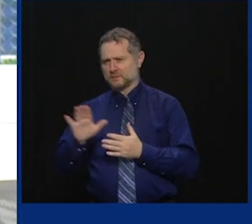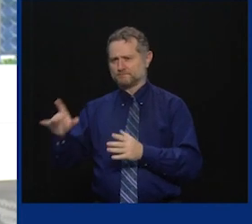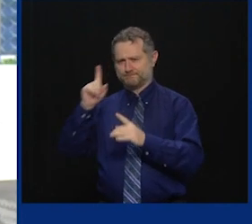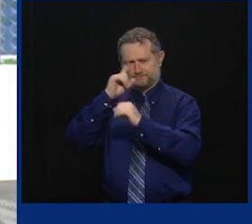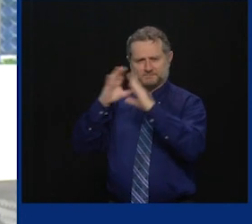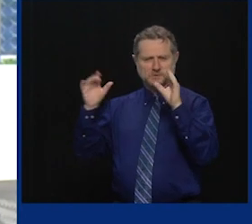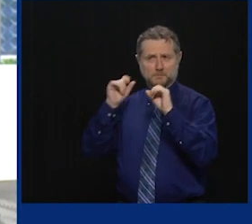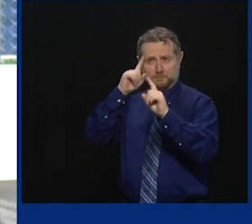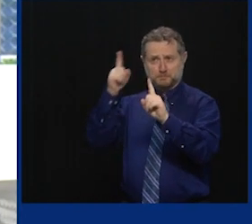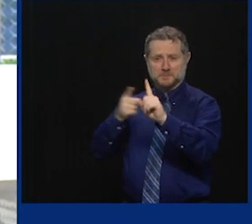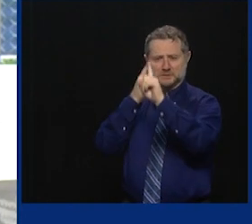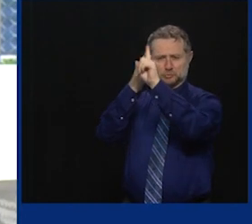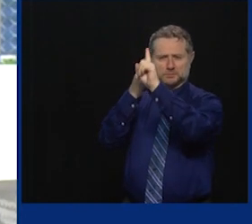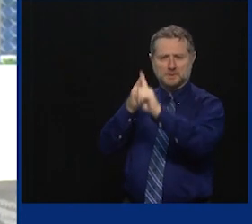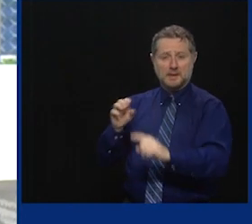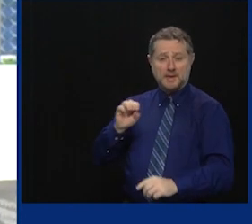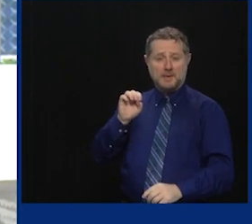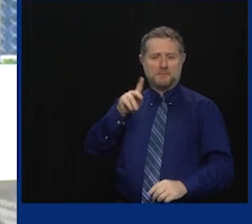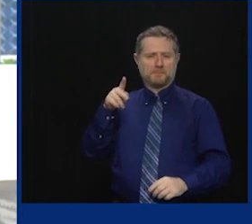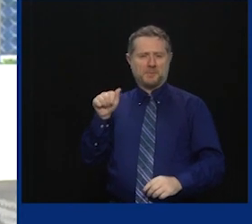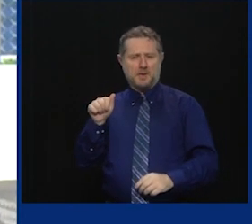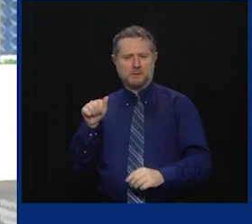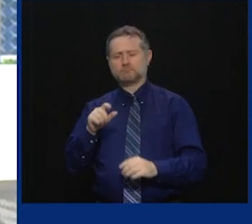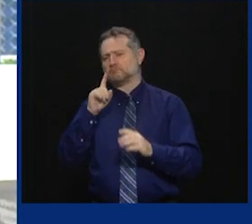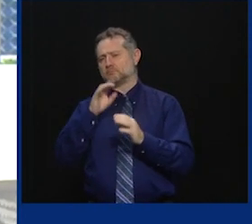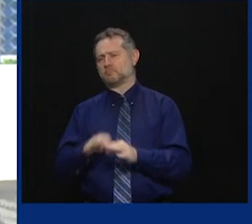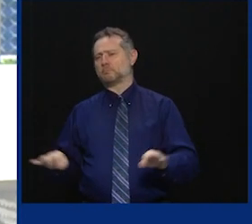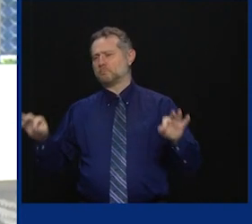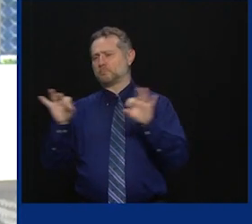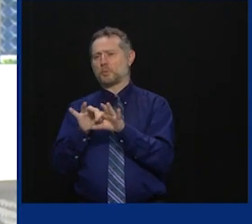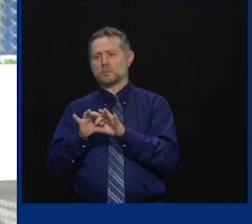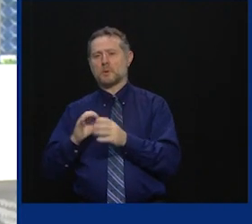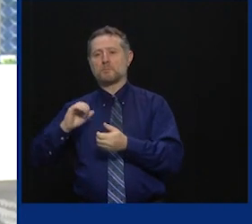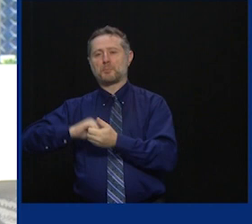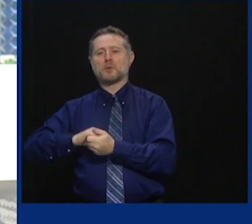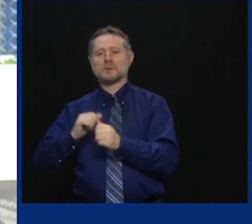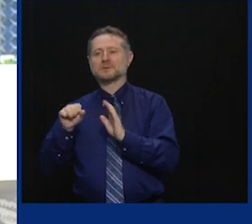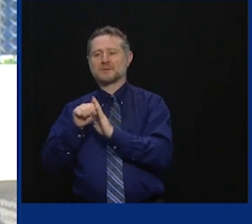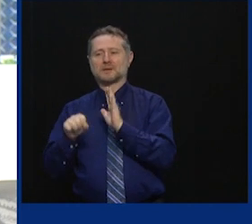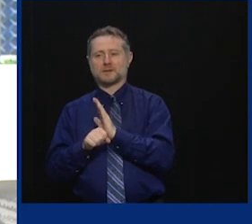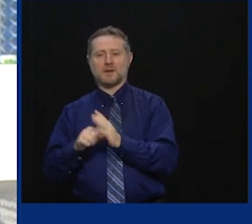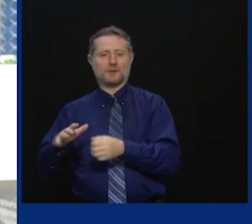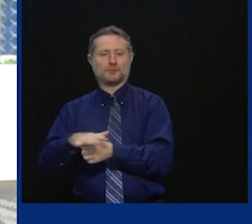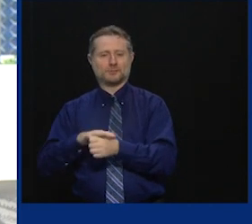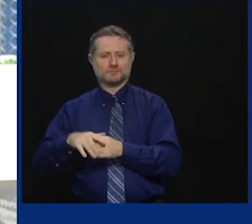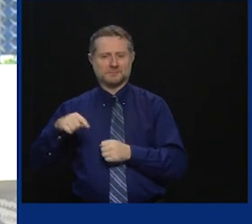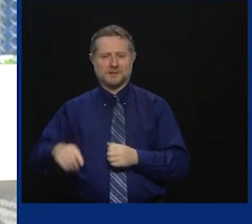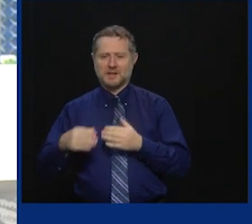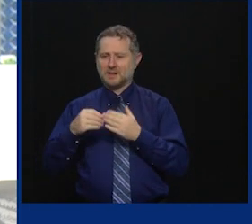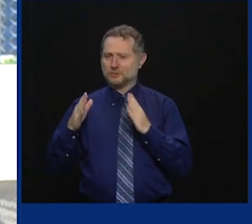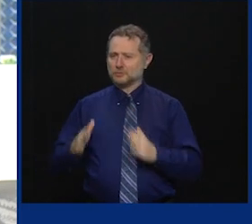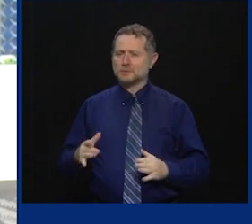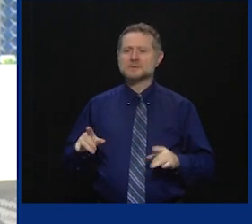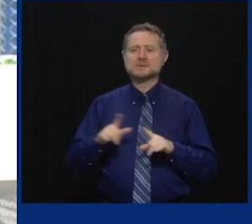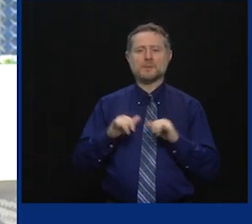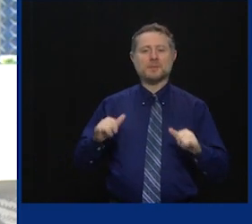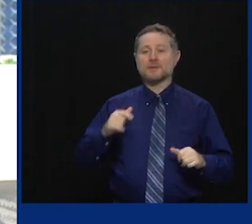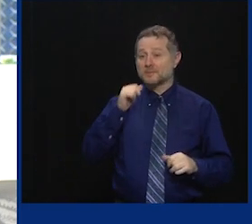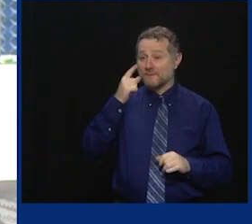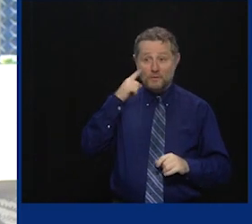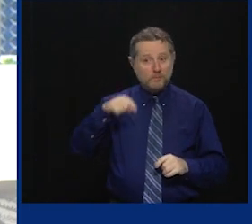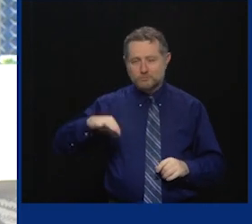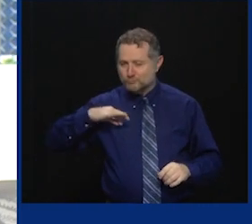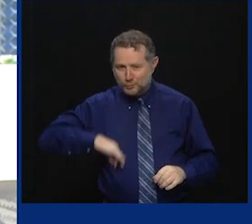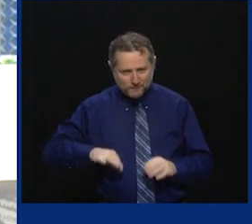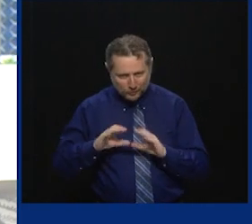importance of the EPA and its partnerships with state and local authorities, and nonprofits, and bringing in representatives